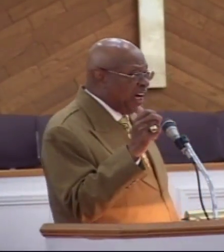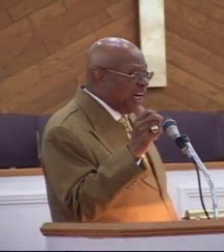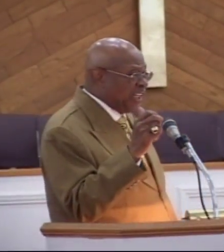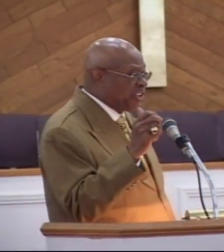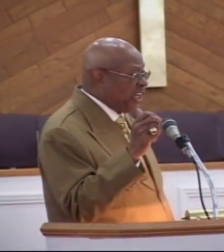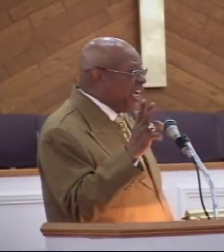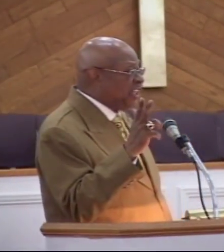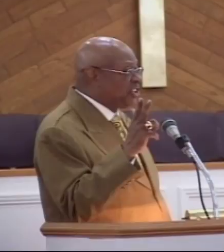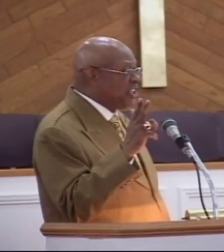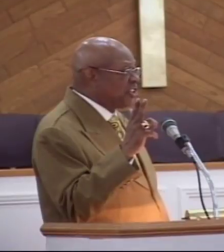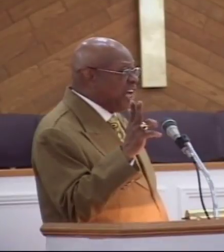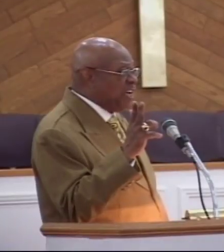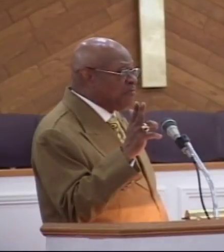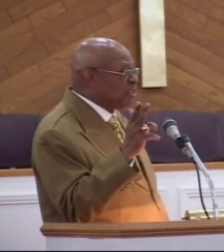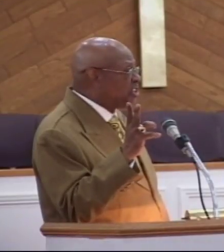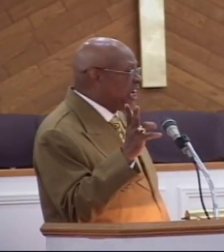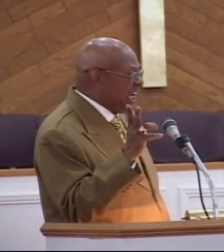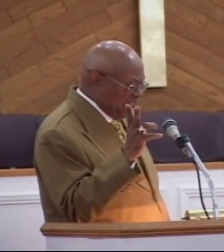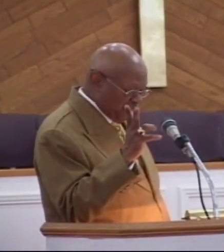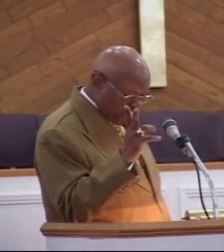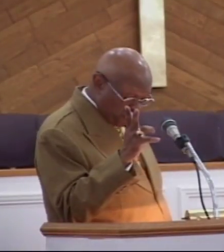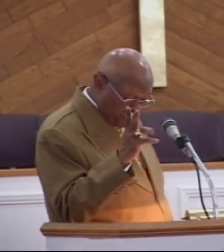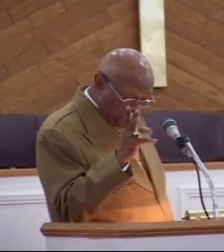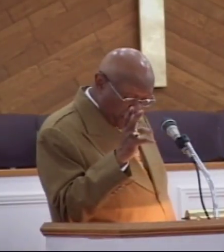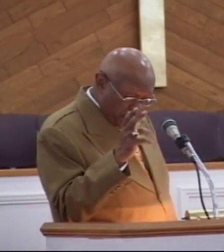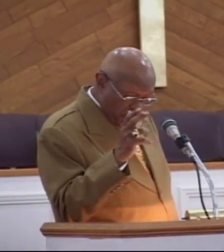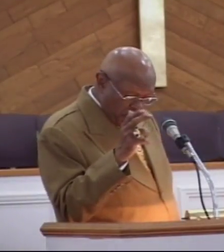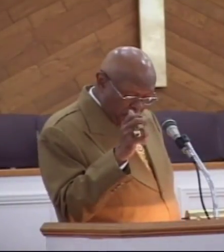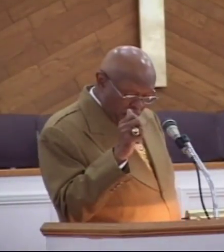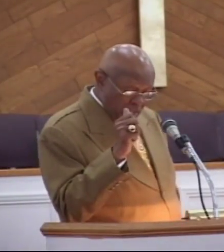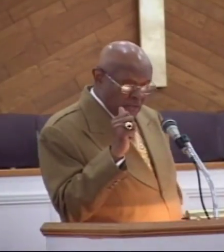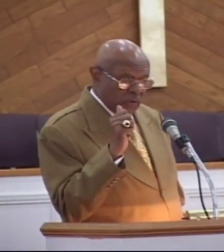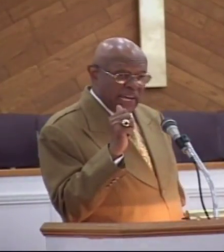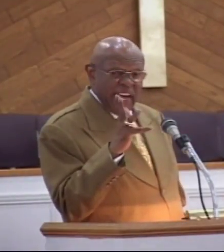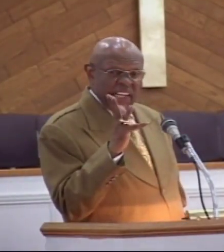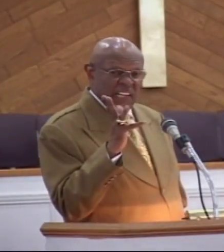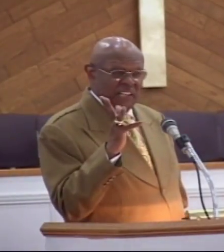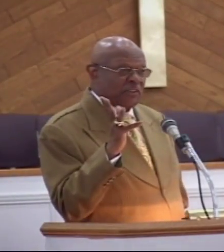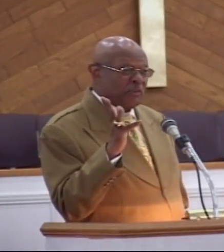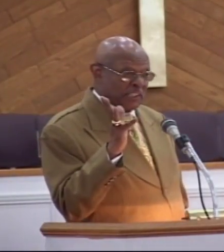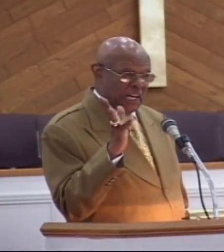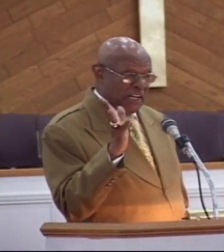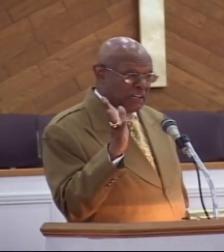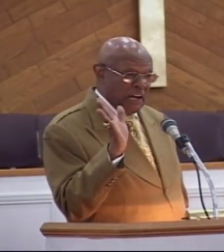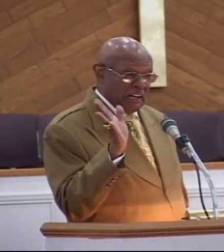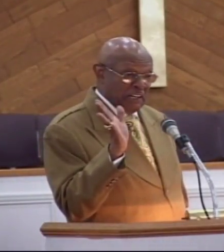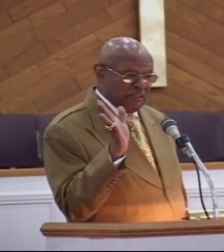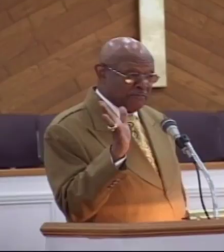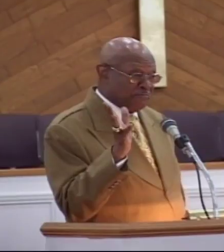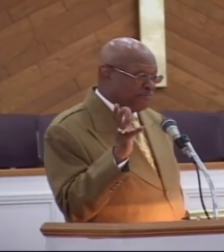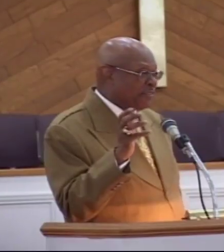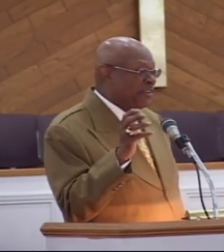And changed his name to Jalen. But he was Caitlin. Is that